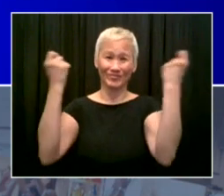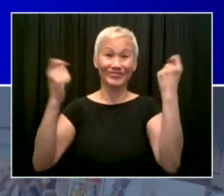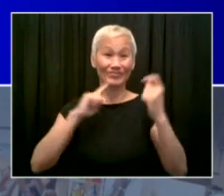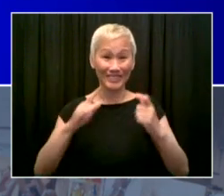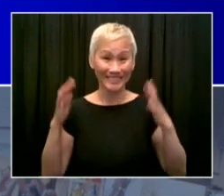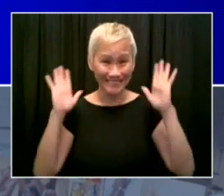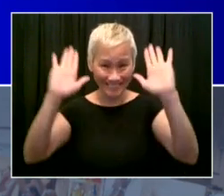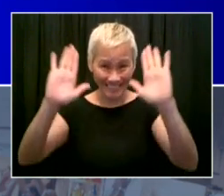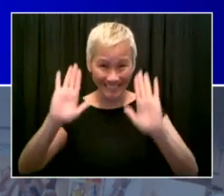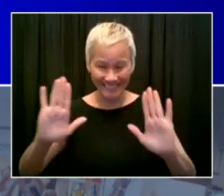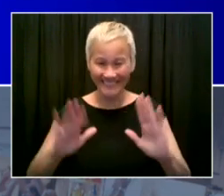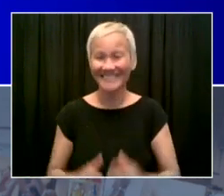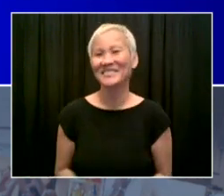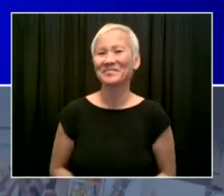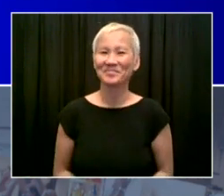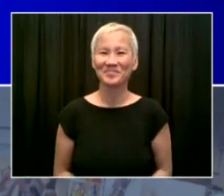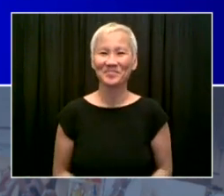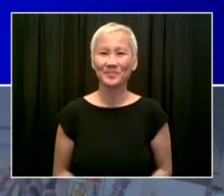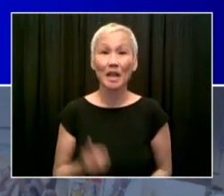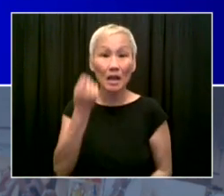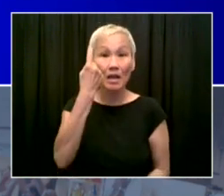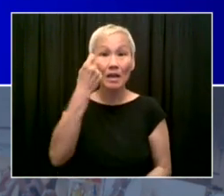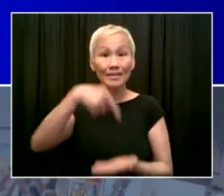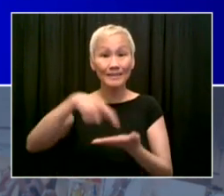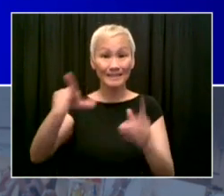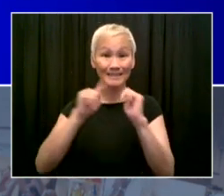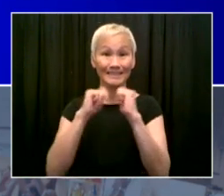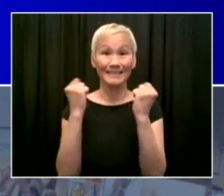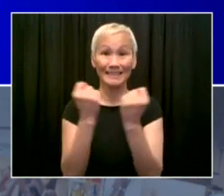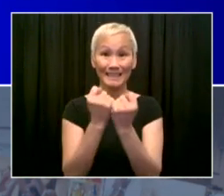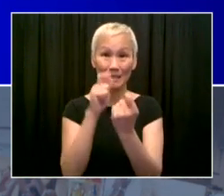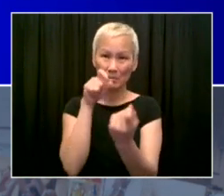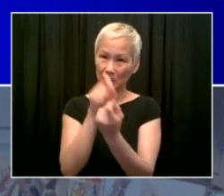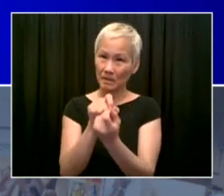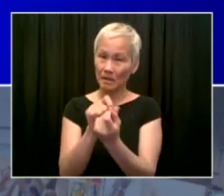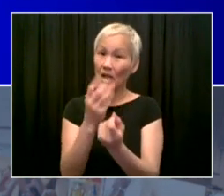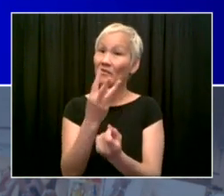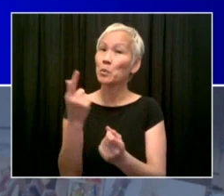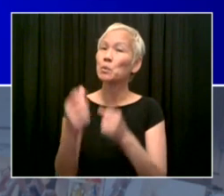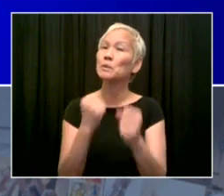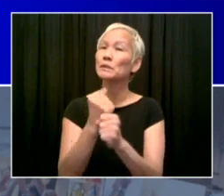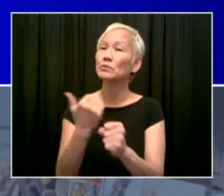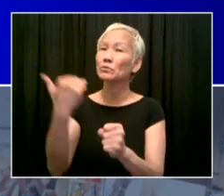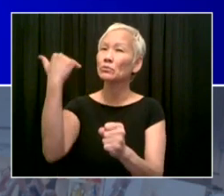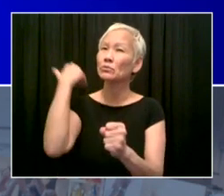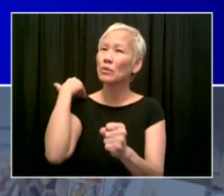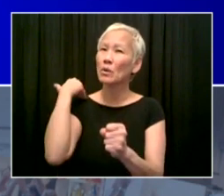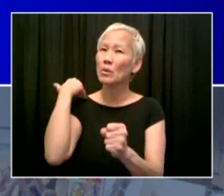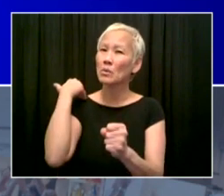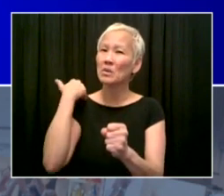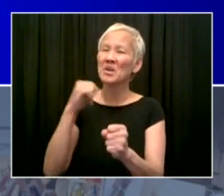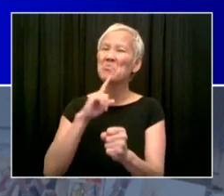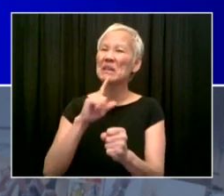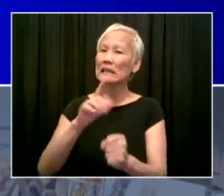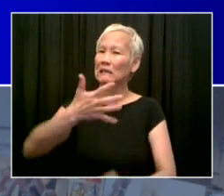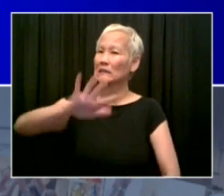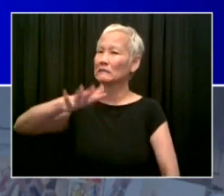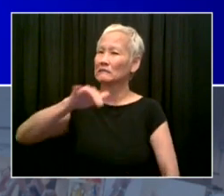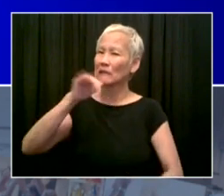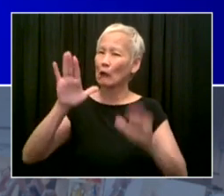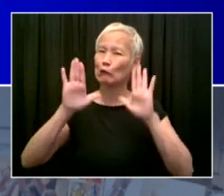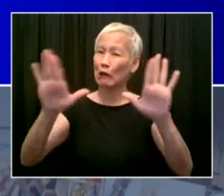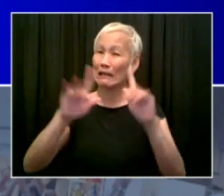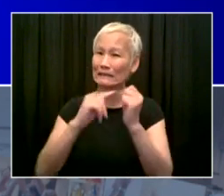in really tough shape a few years ago. But like New York City, here's your metaphor. Down but never out. They rebuilt,